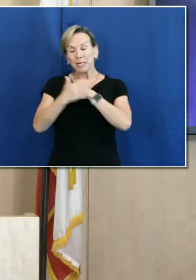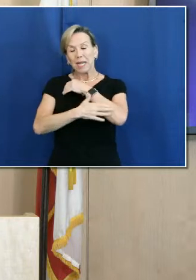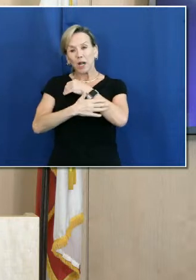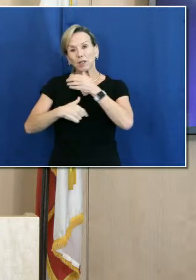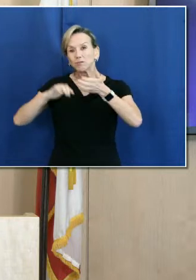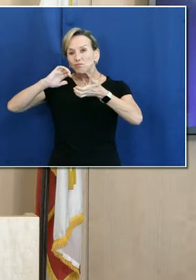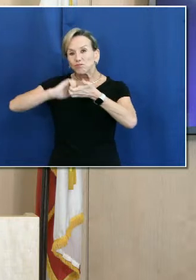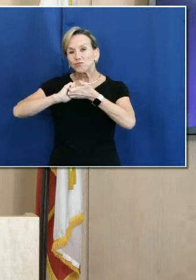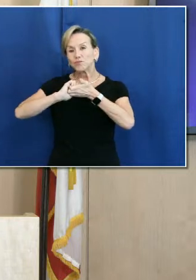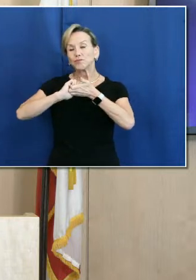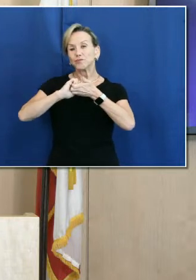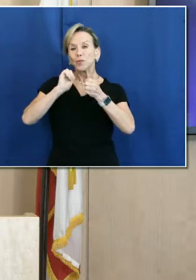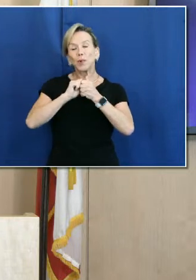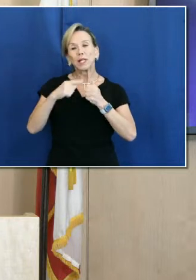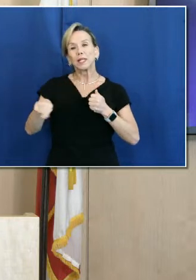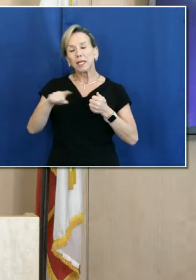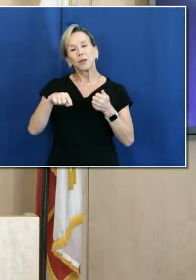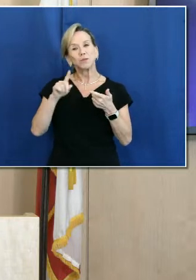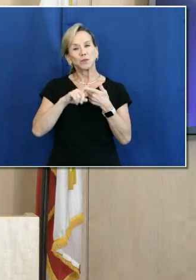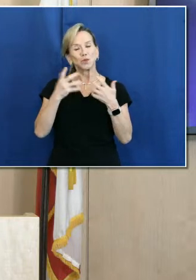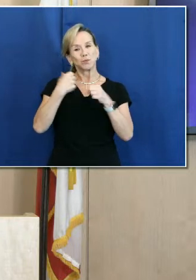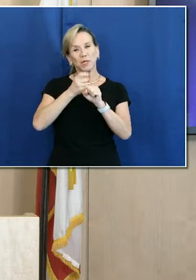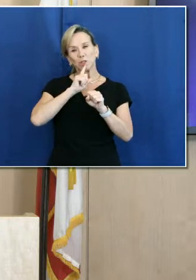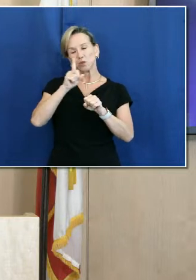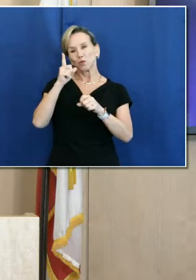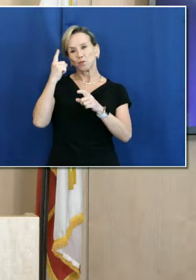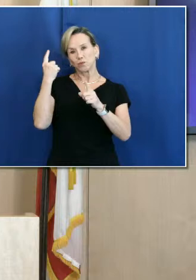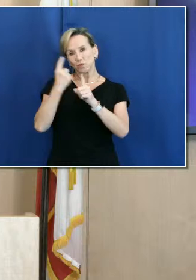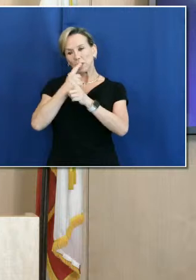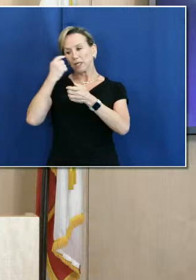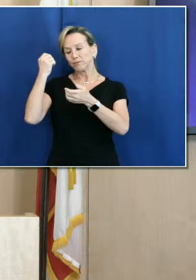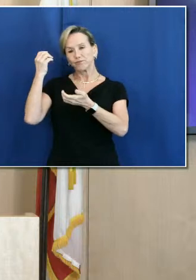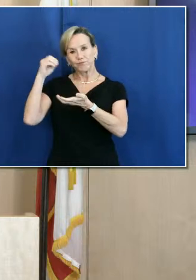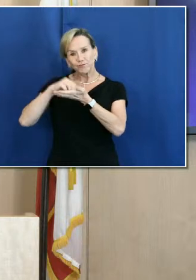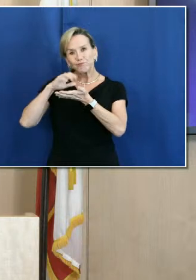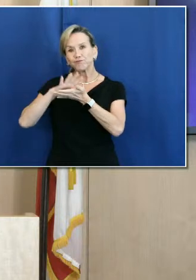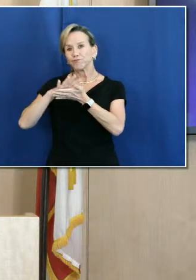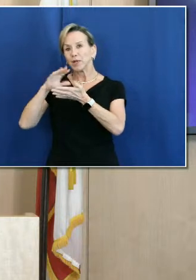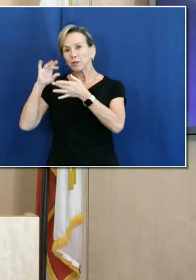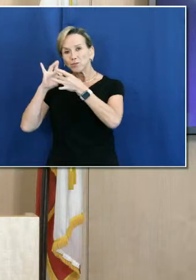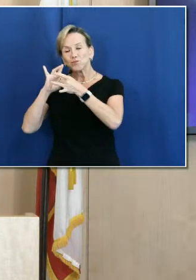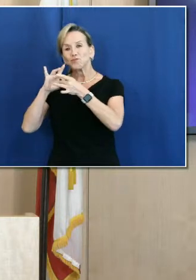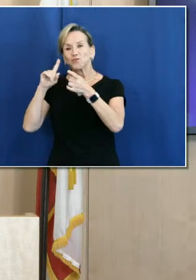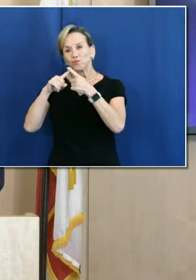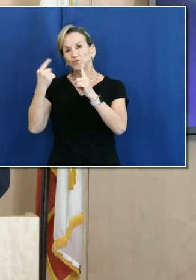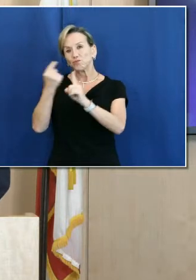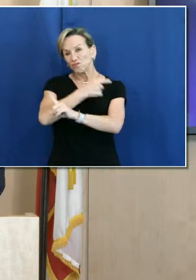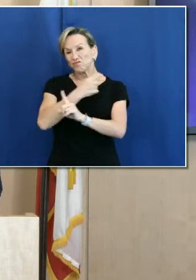those jurisdictions in order to do the joint investigations.